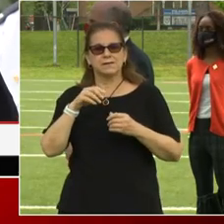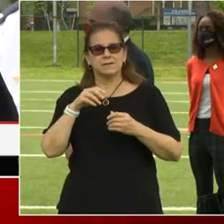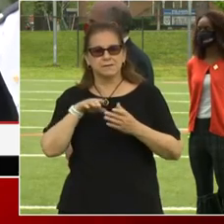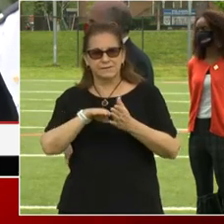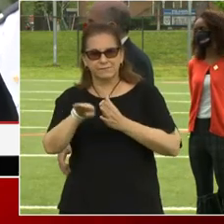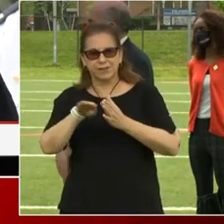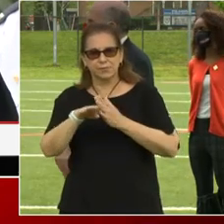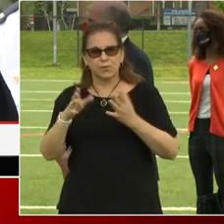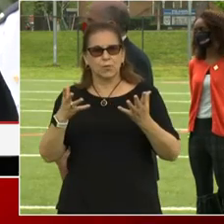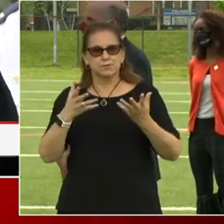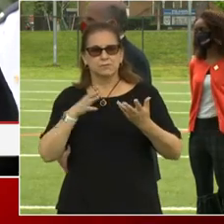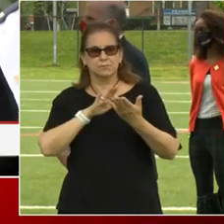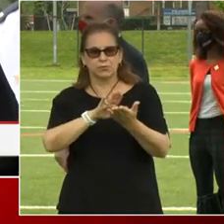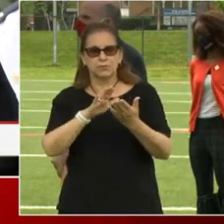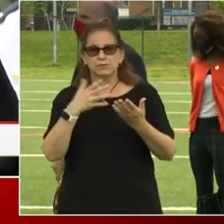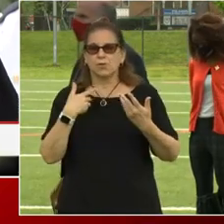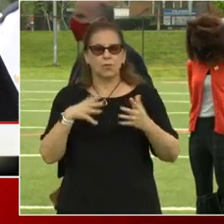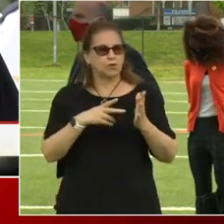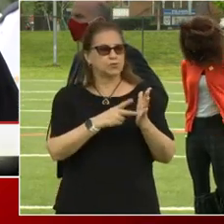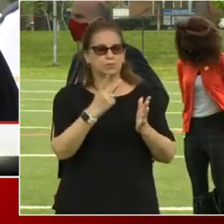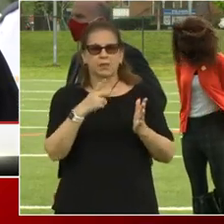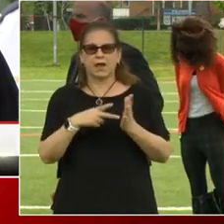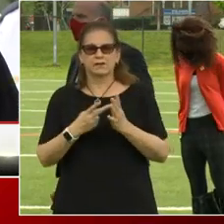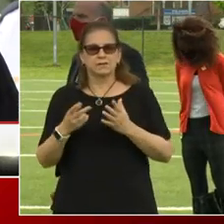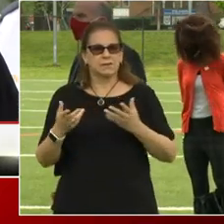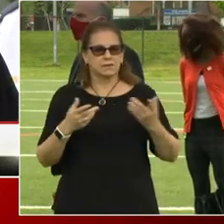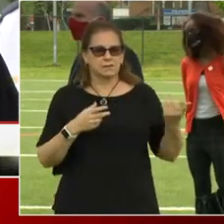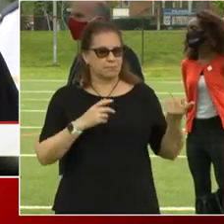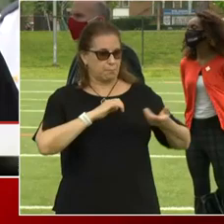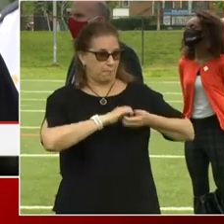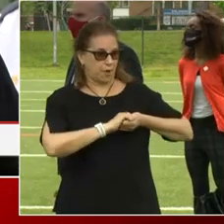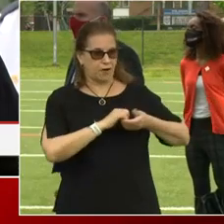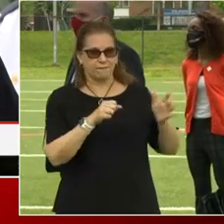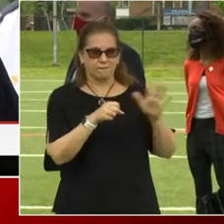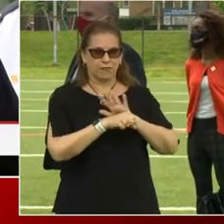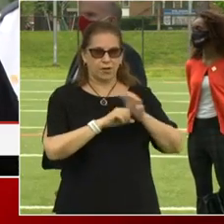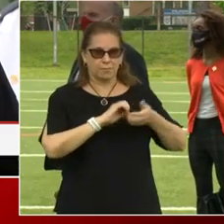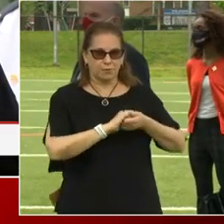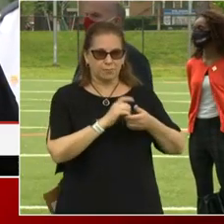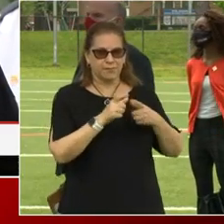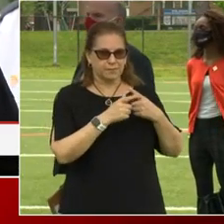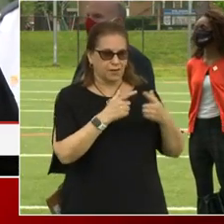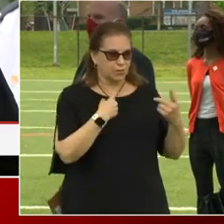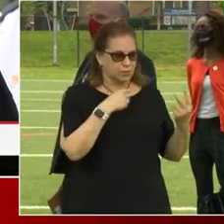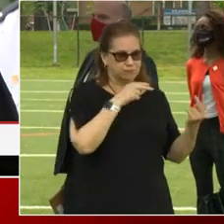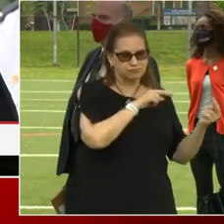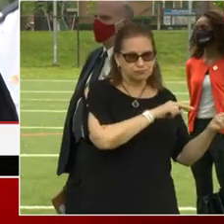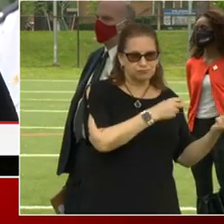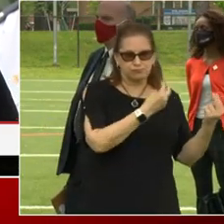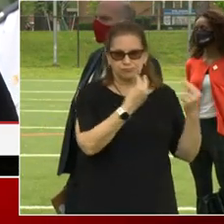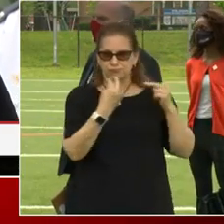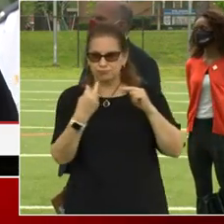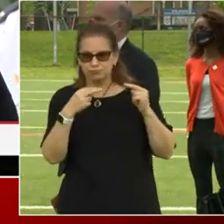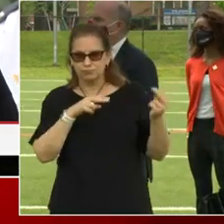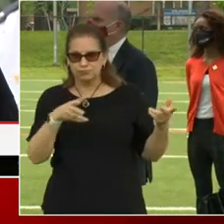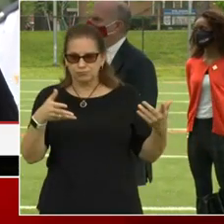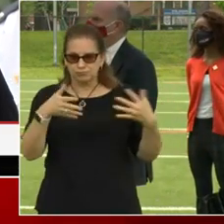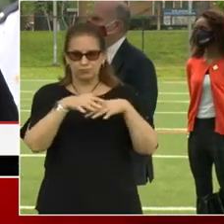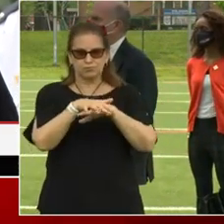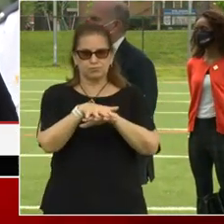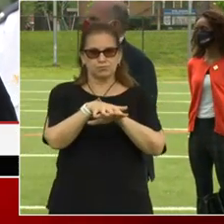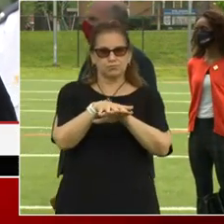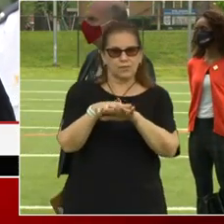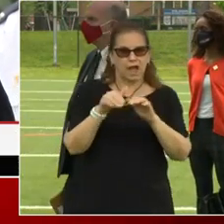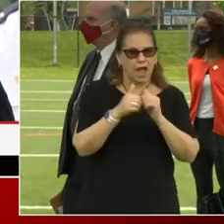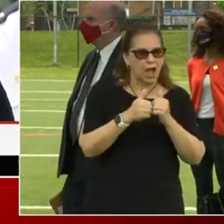as we move to additional blocks moving forward. We are in full partnership with MPD around the Summer Crime Initiative and working through exactly how we're going